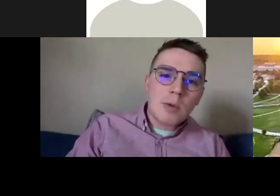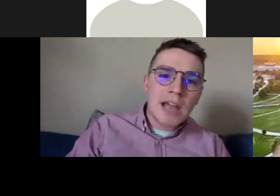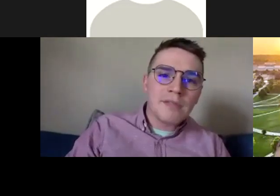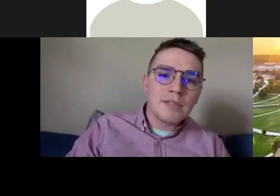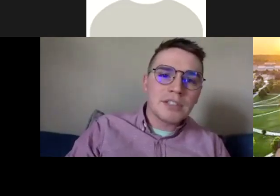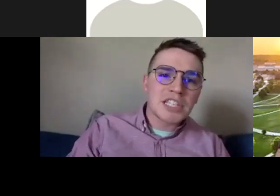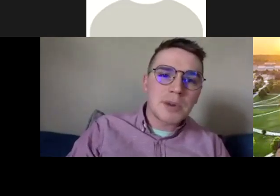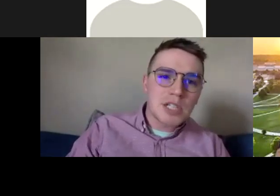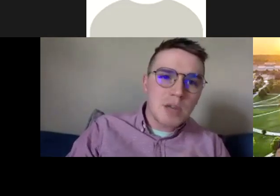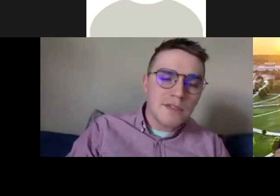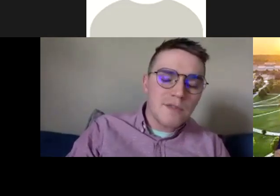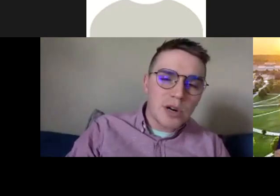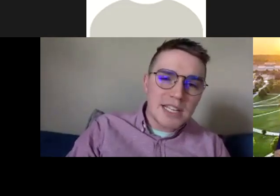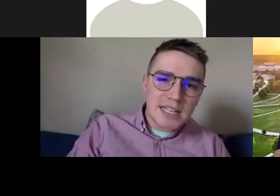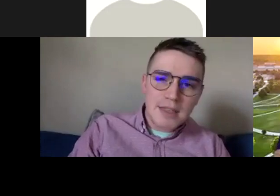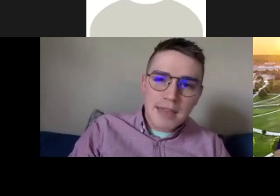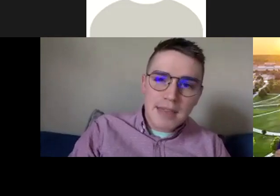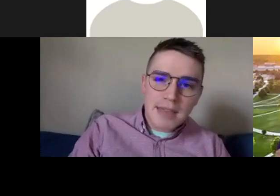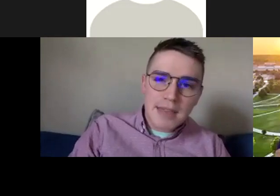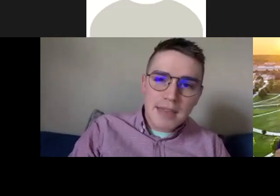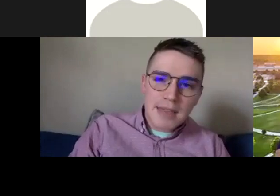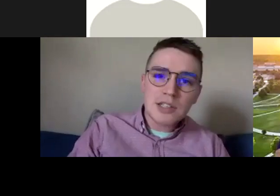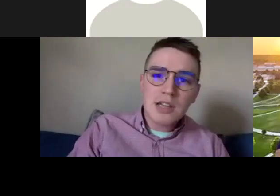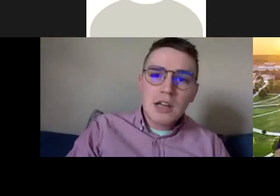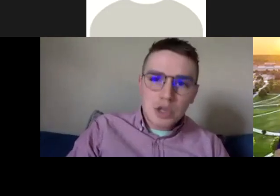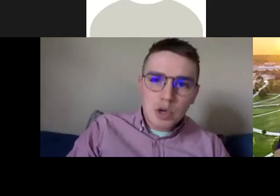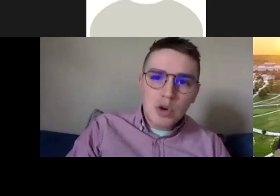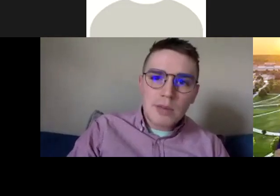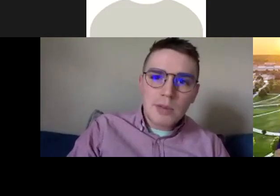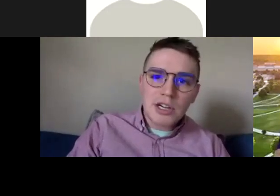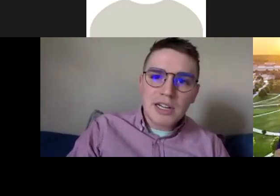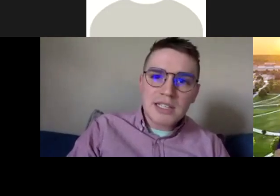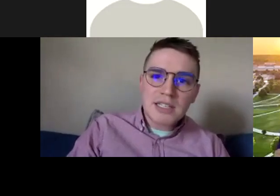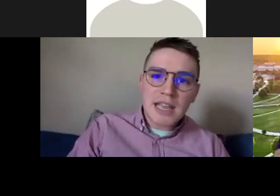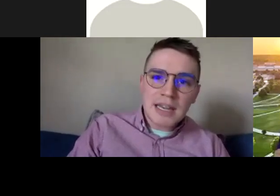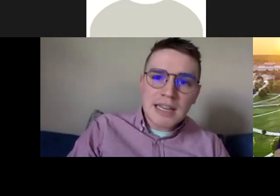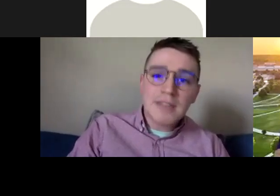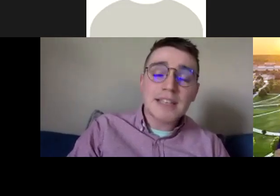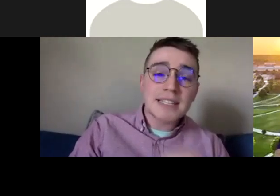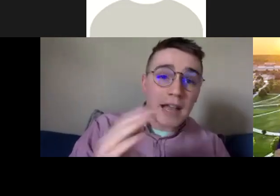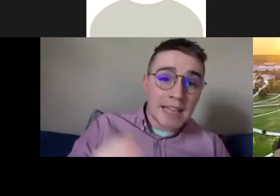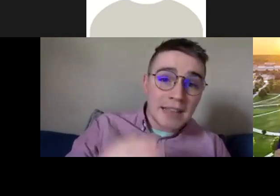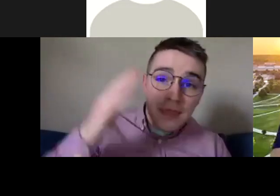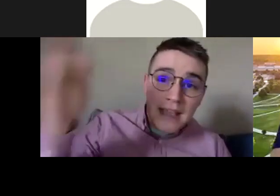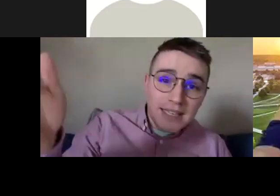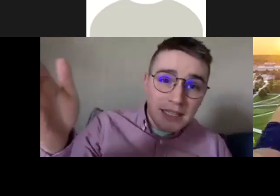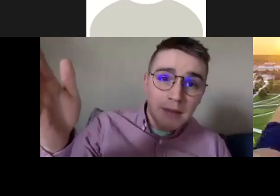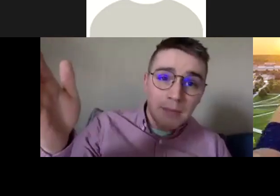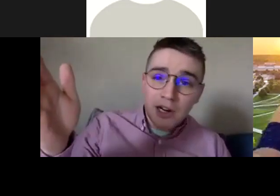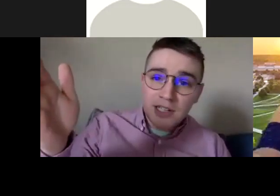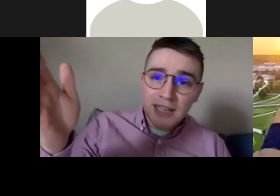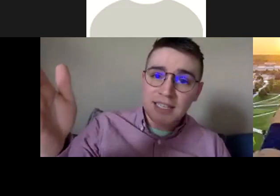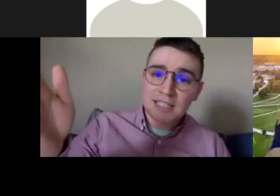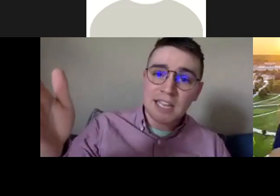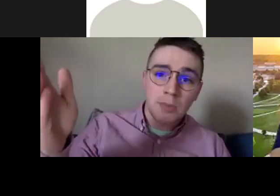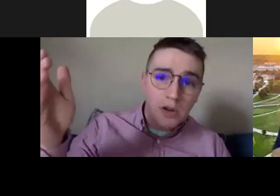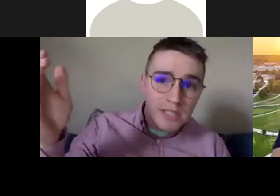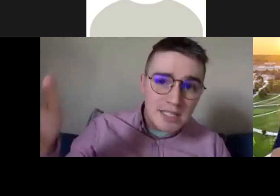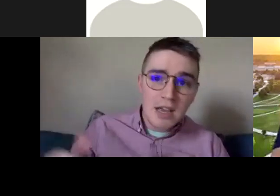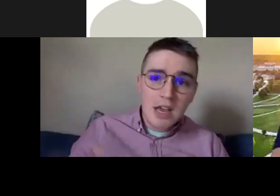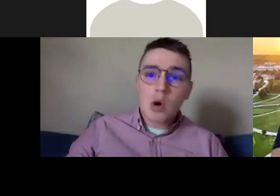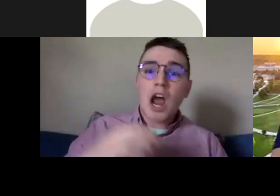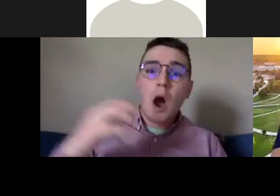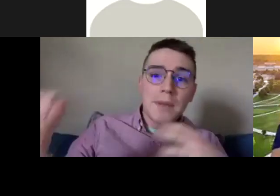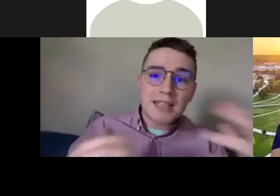date, we have dispersed over $46,000 to communities in need. This is, again, thanks to partners like Centennial